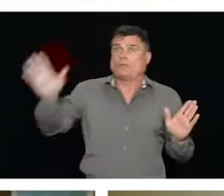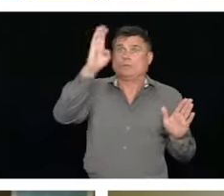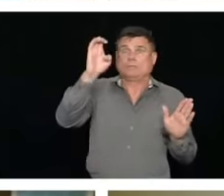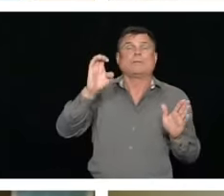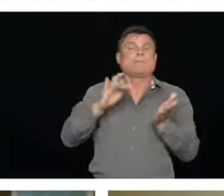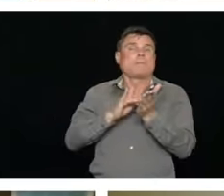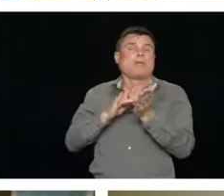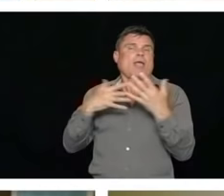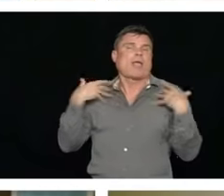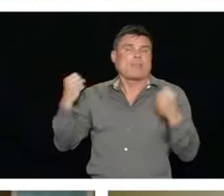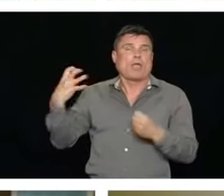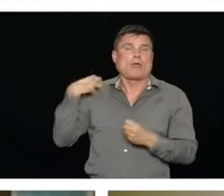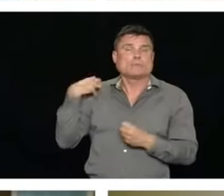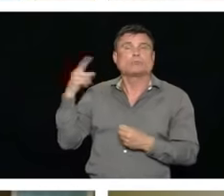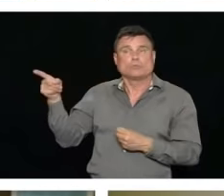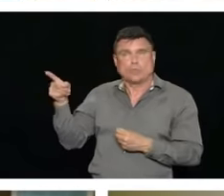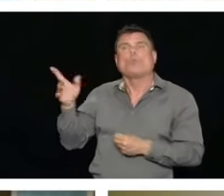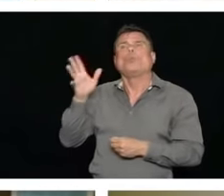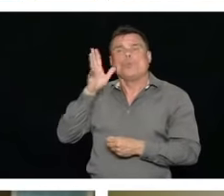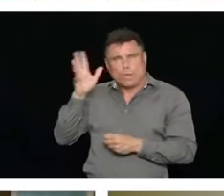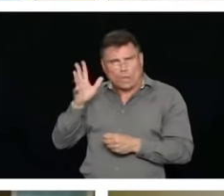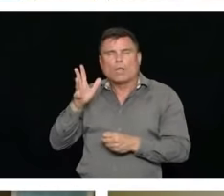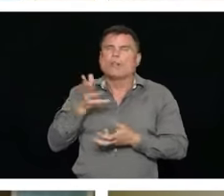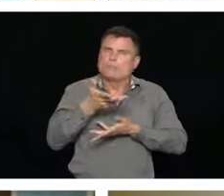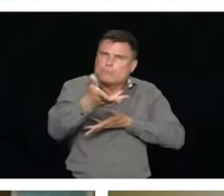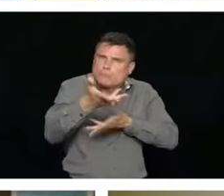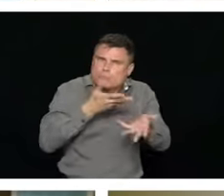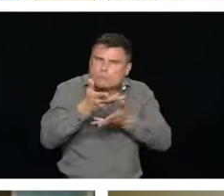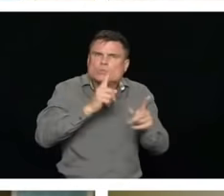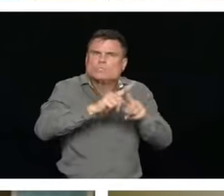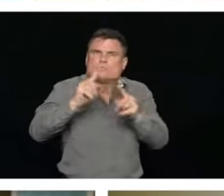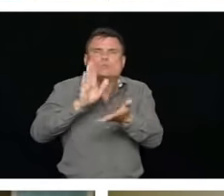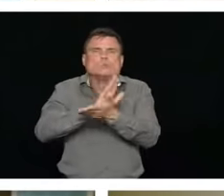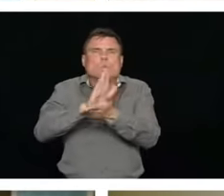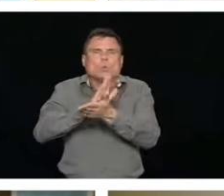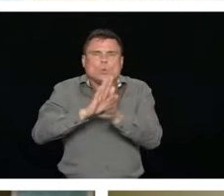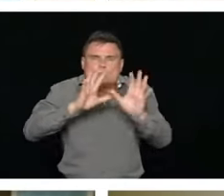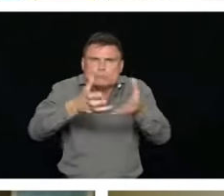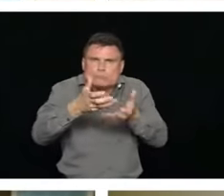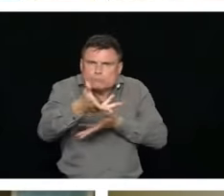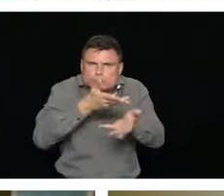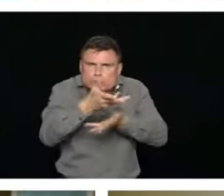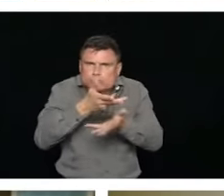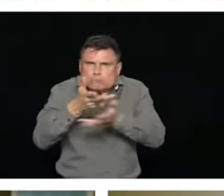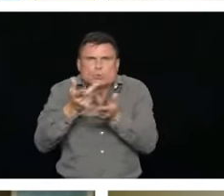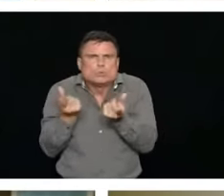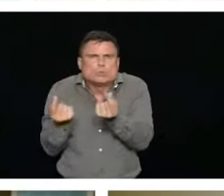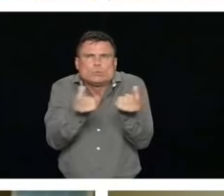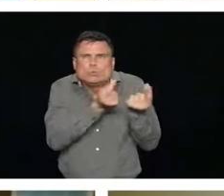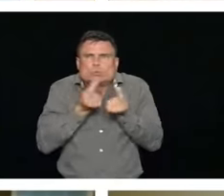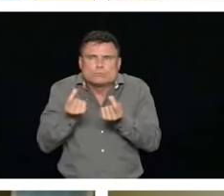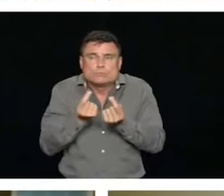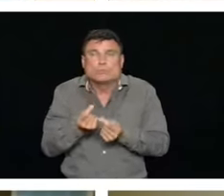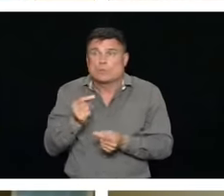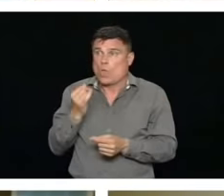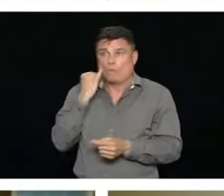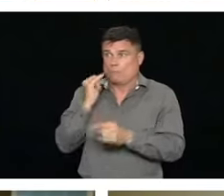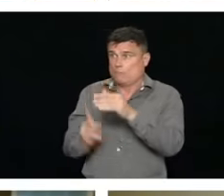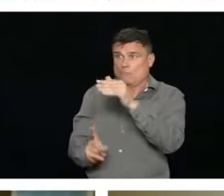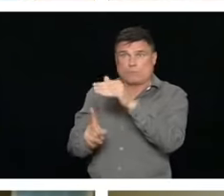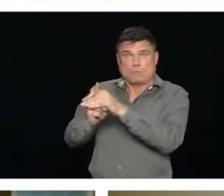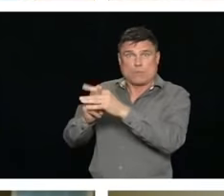parent to deal with a case. If that happens, and we certainly hope it doesn't, if that